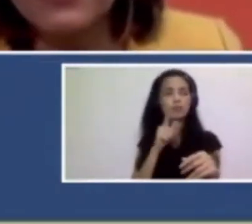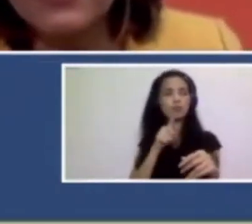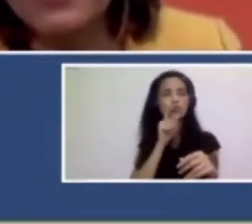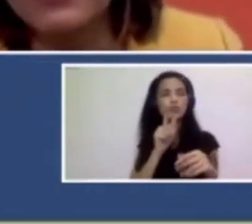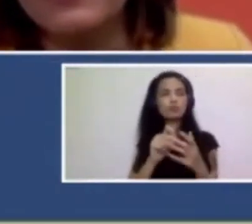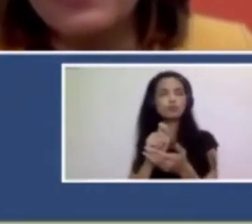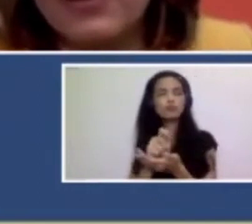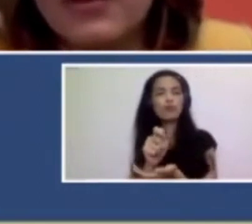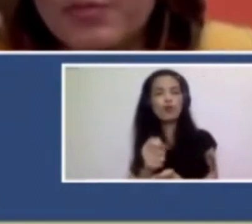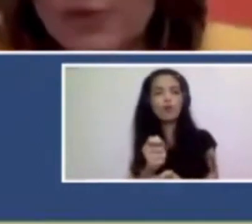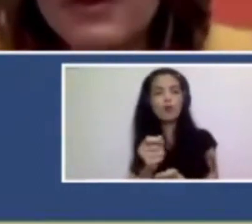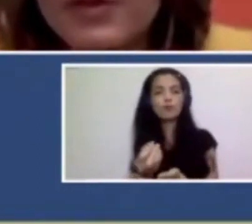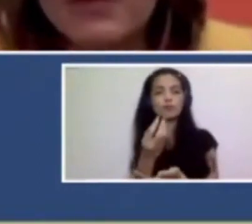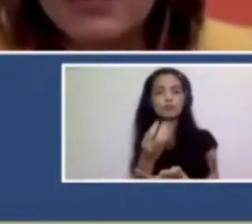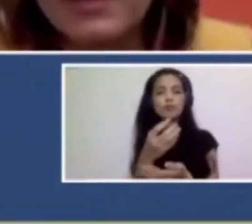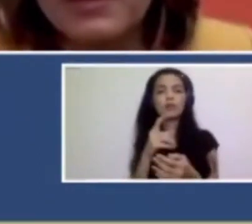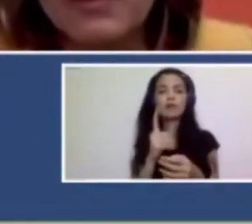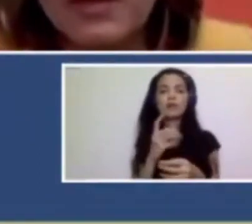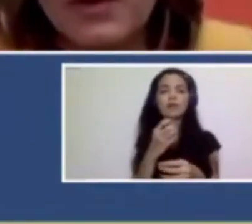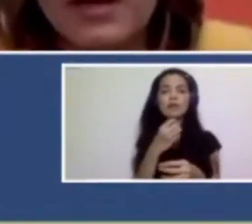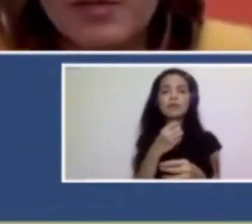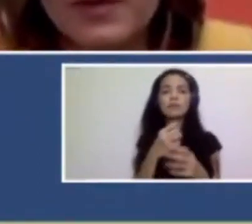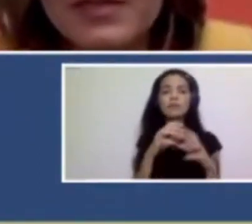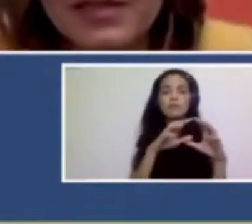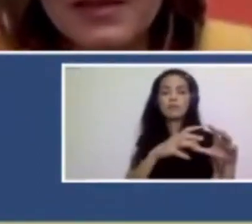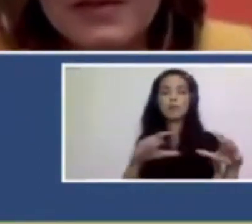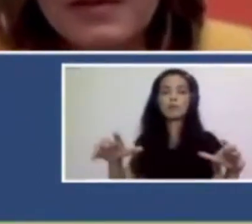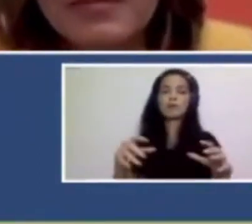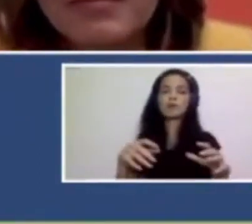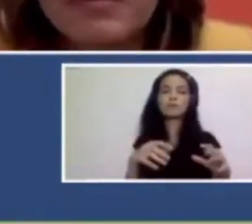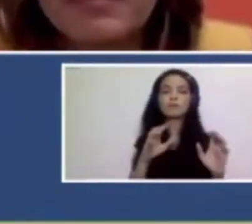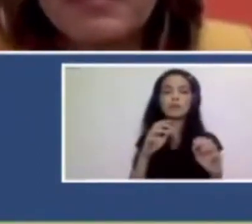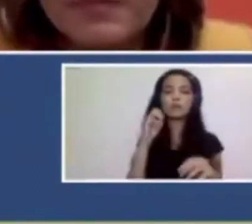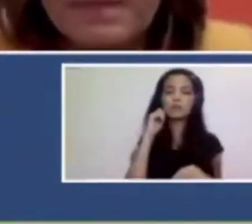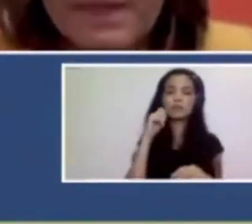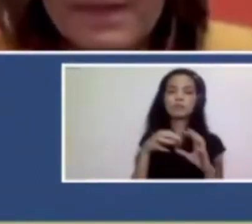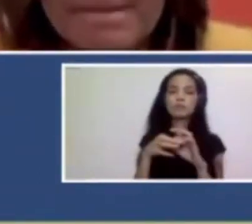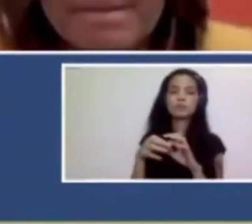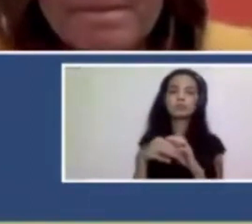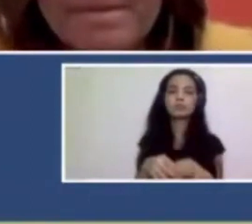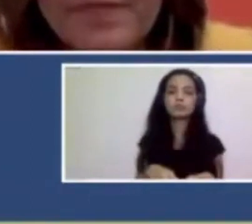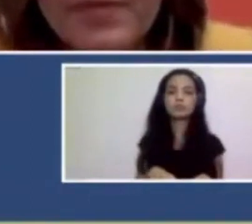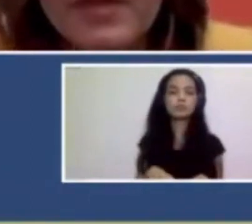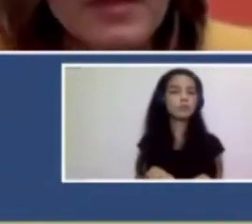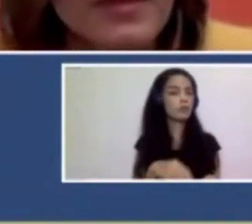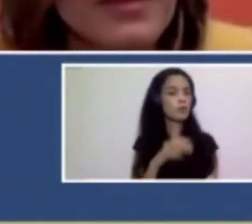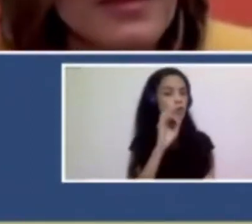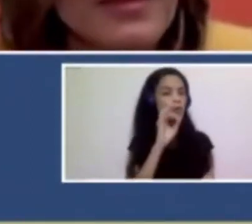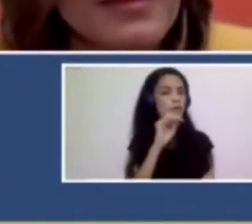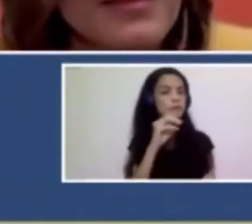the users of the product, women that were helping us. Okay. Your answer related to